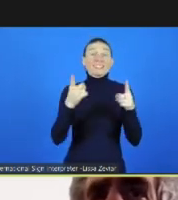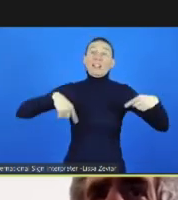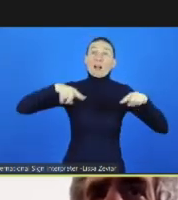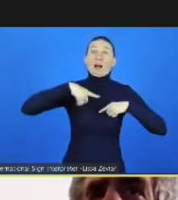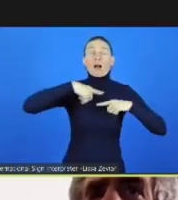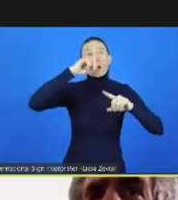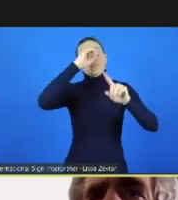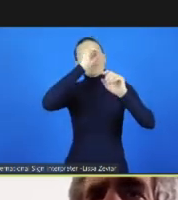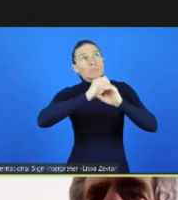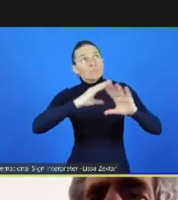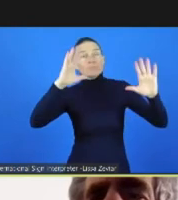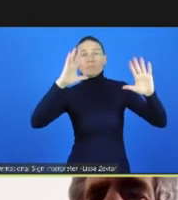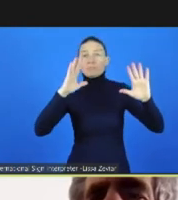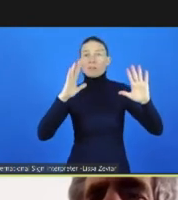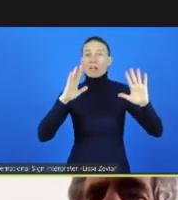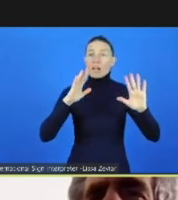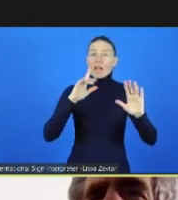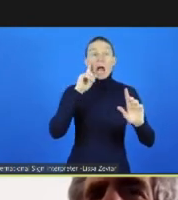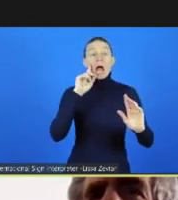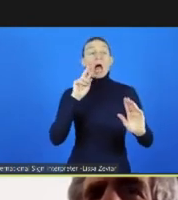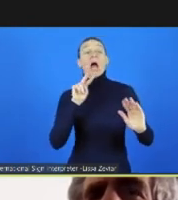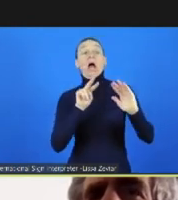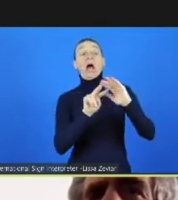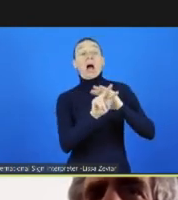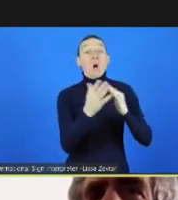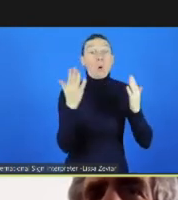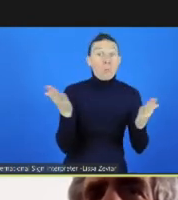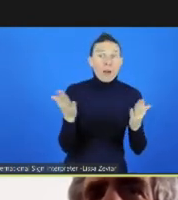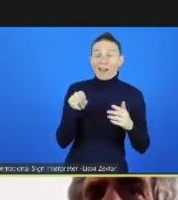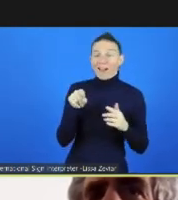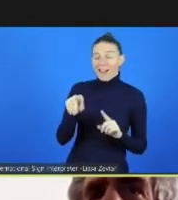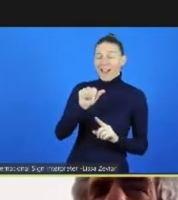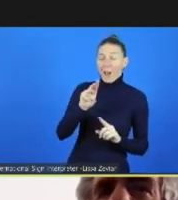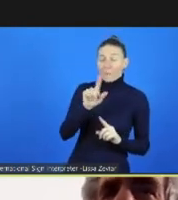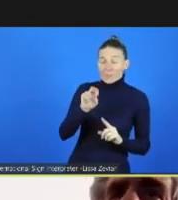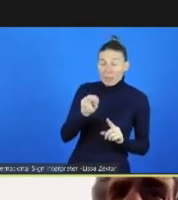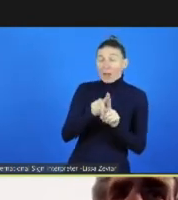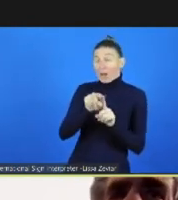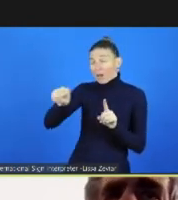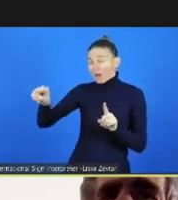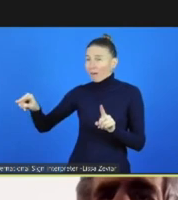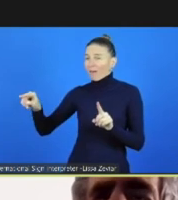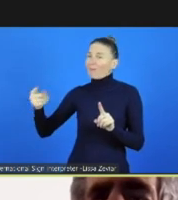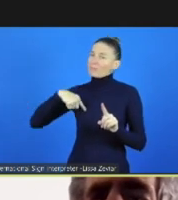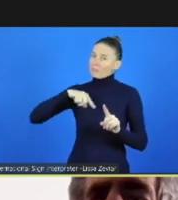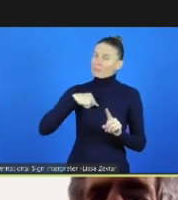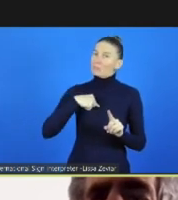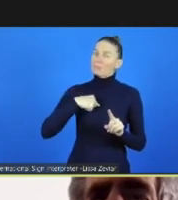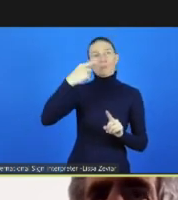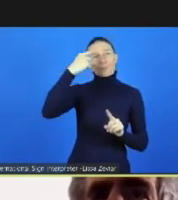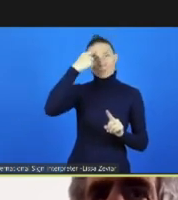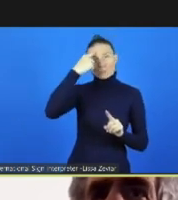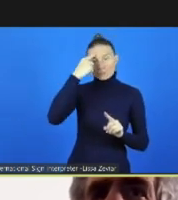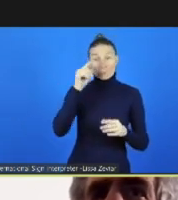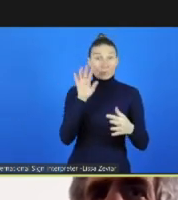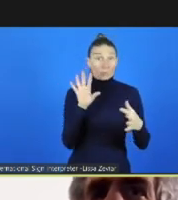expectations have been shaped by what Amazon and many others have done, where we expect those of us that can get